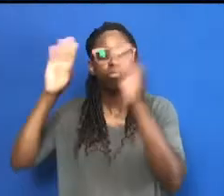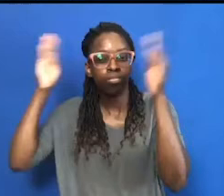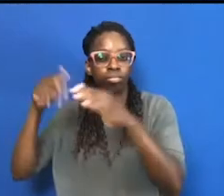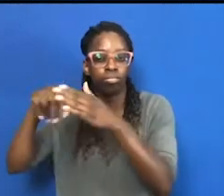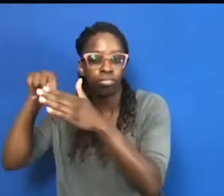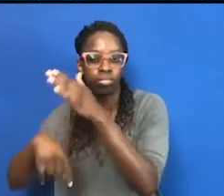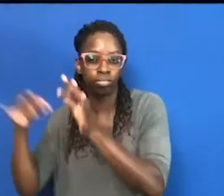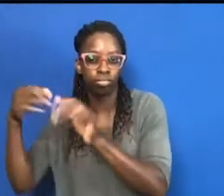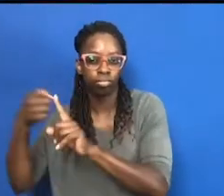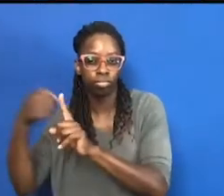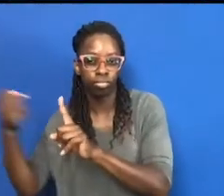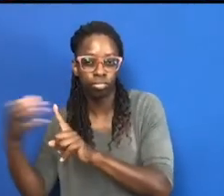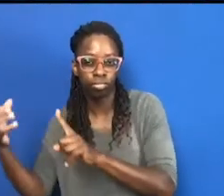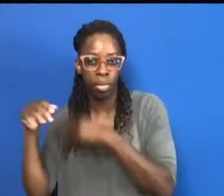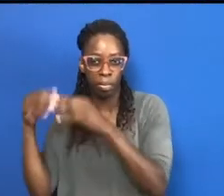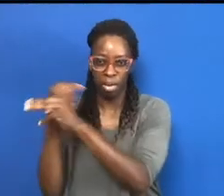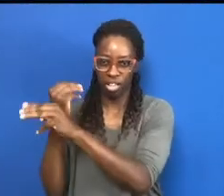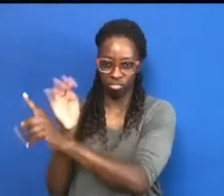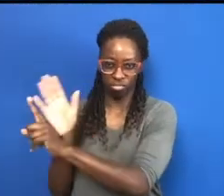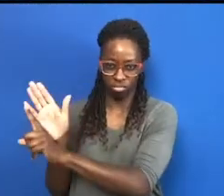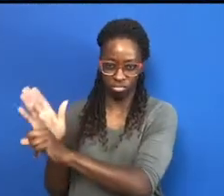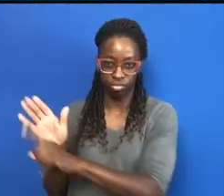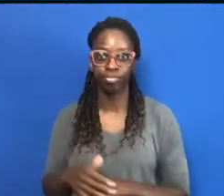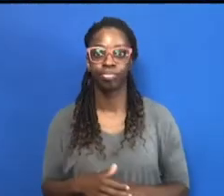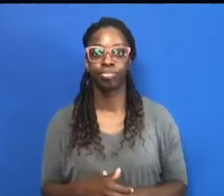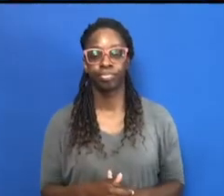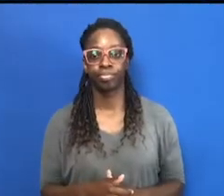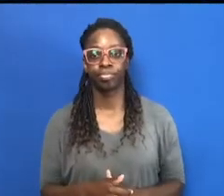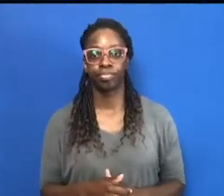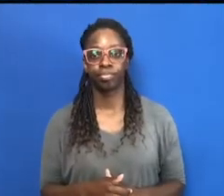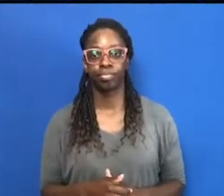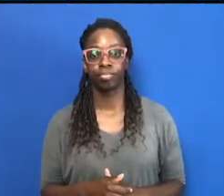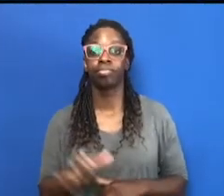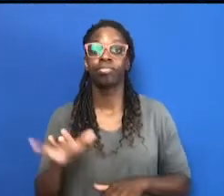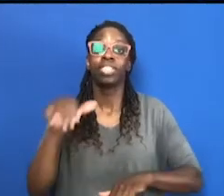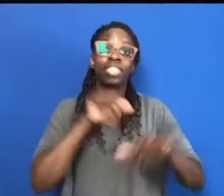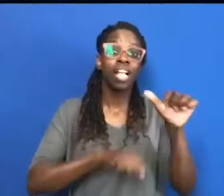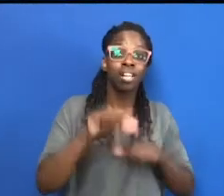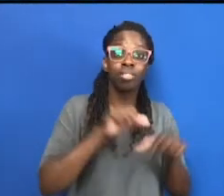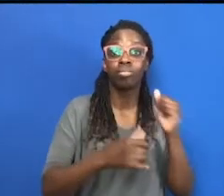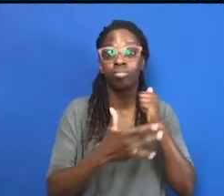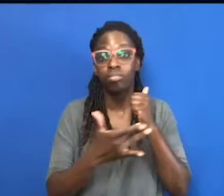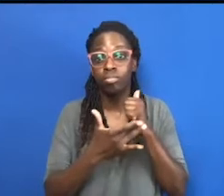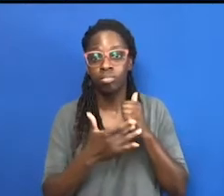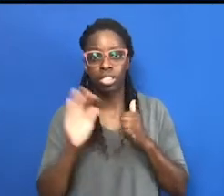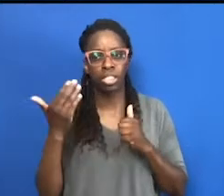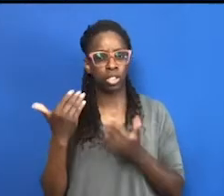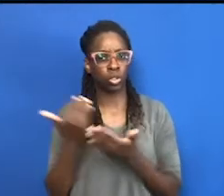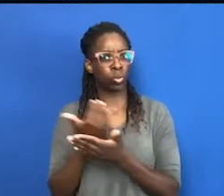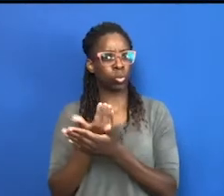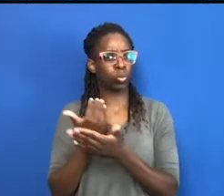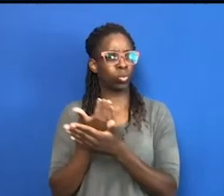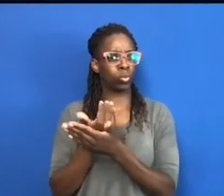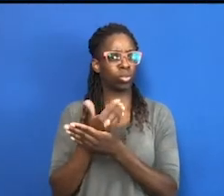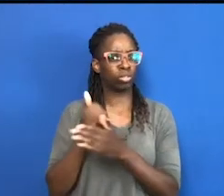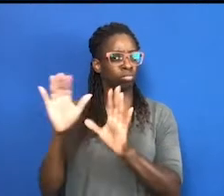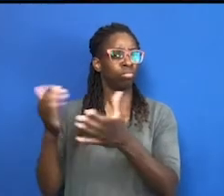in mathematics. Science, technology, and engineering, they're newer. So let's take a